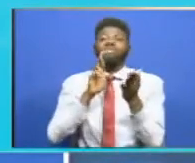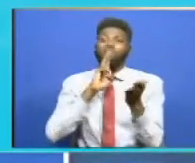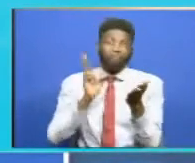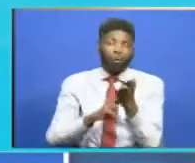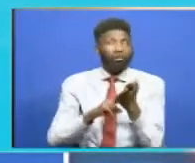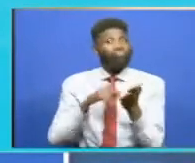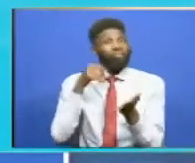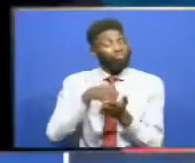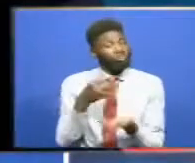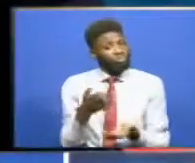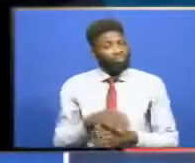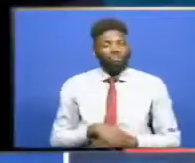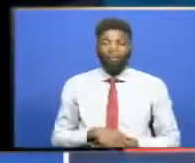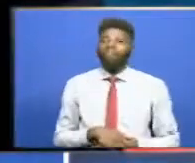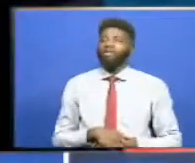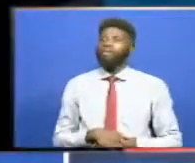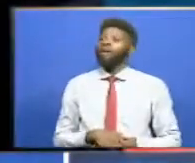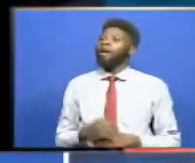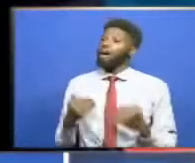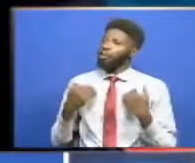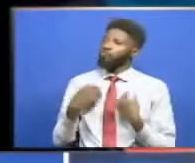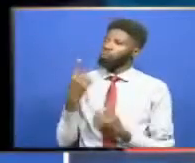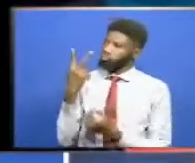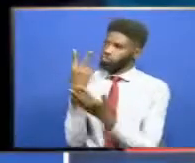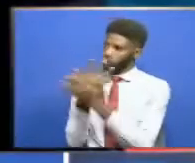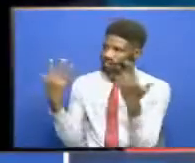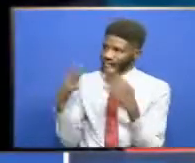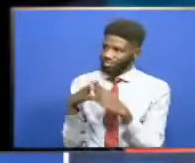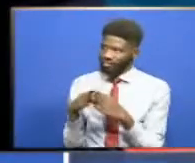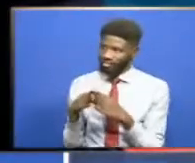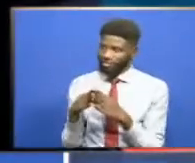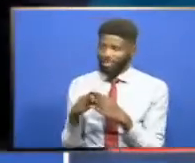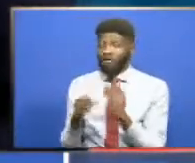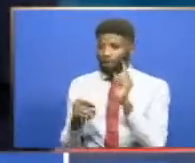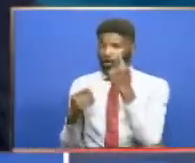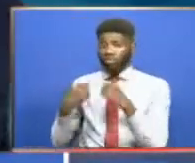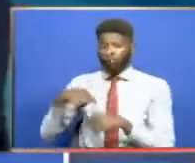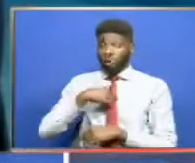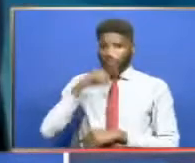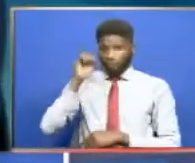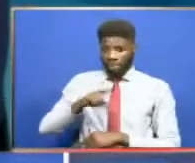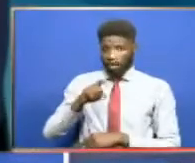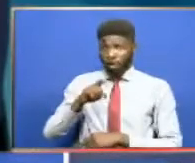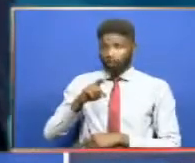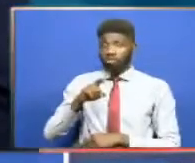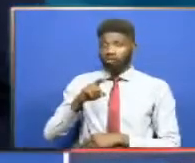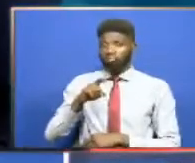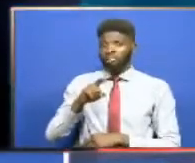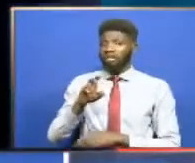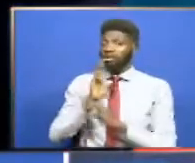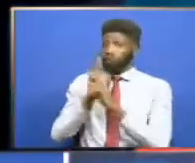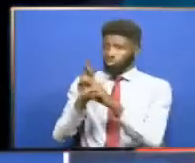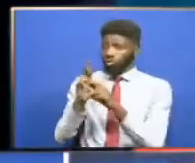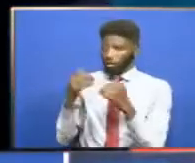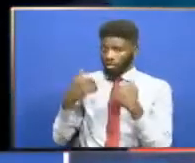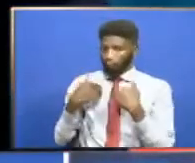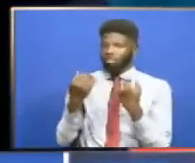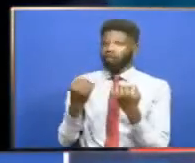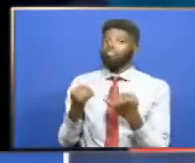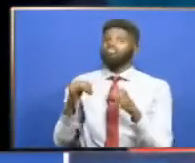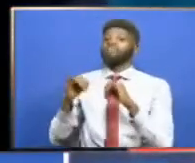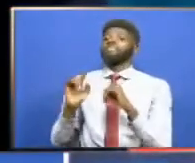things. I mean, first and foremost, we need to have what we have implemented, right? Yes.